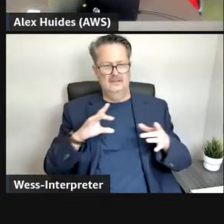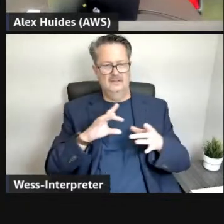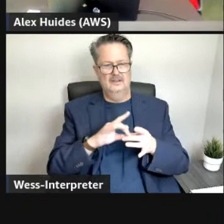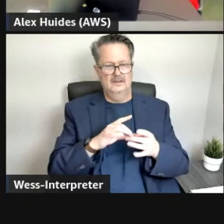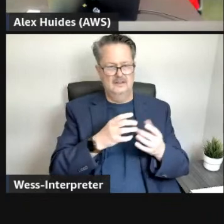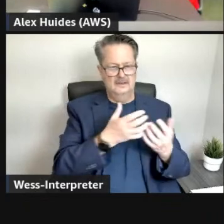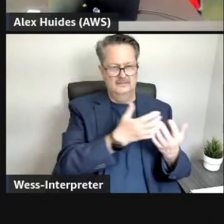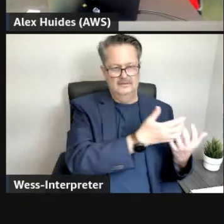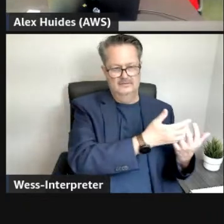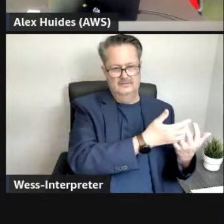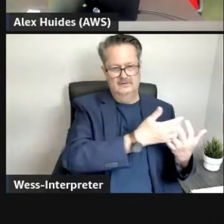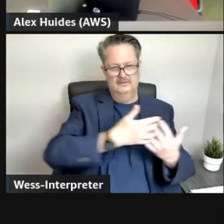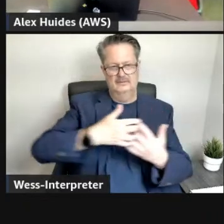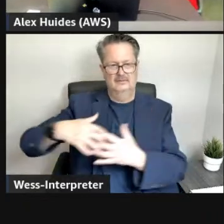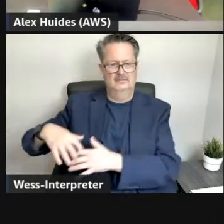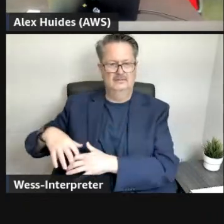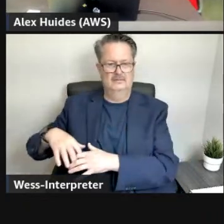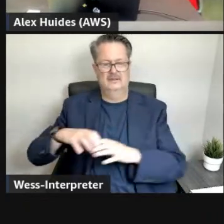right?